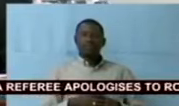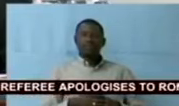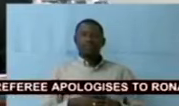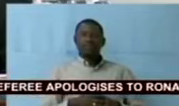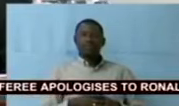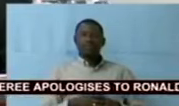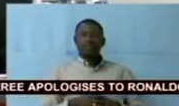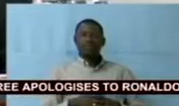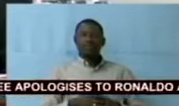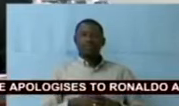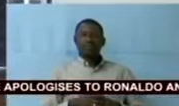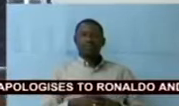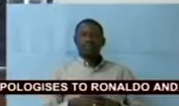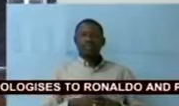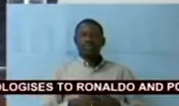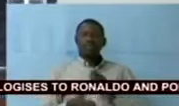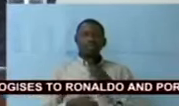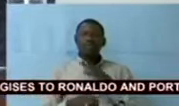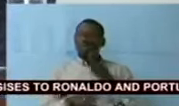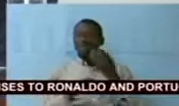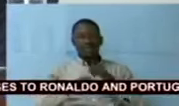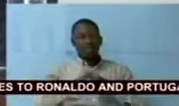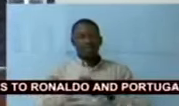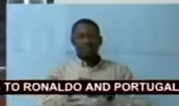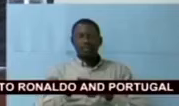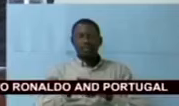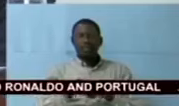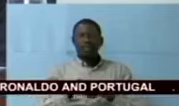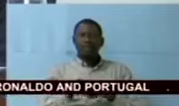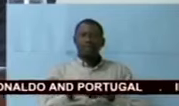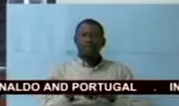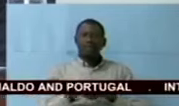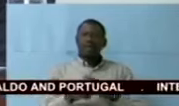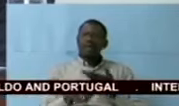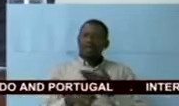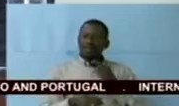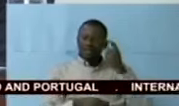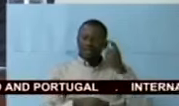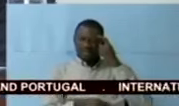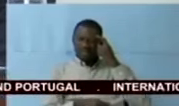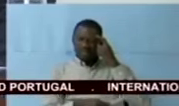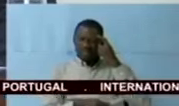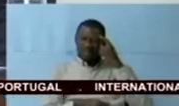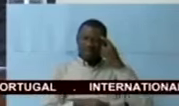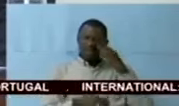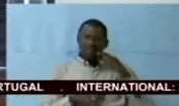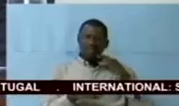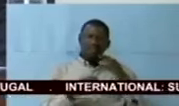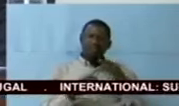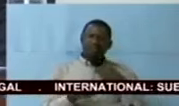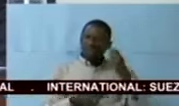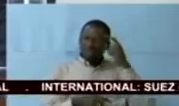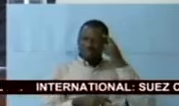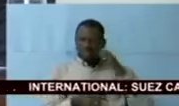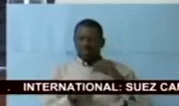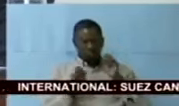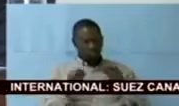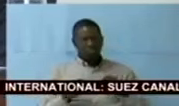Did you at any point in time harbored any expectations that